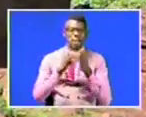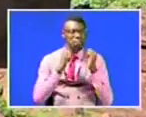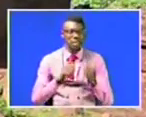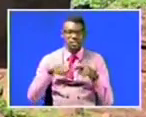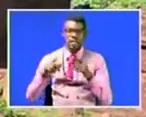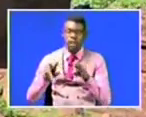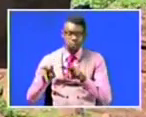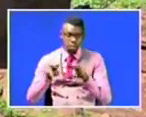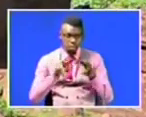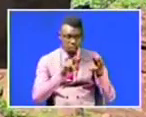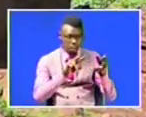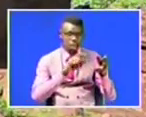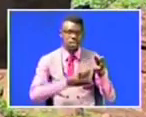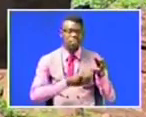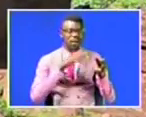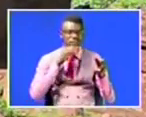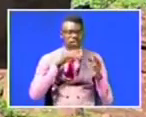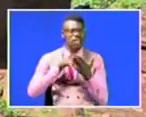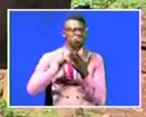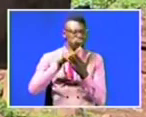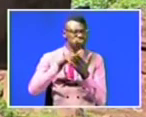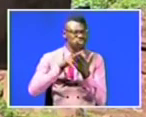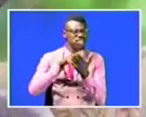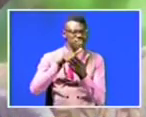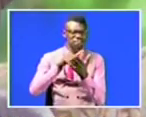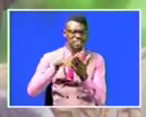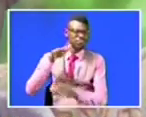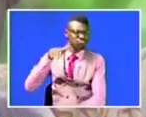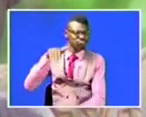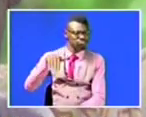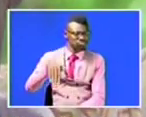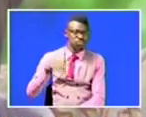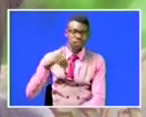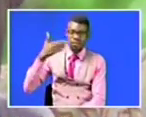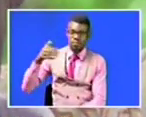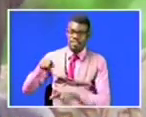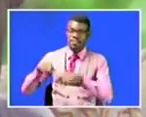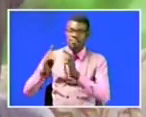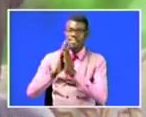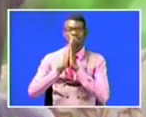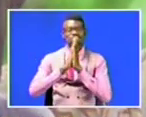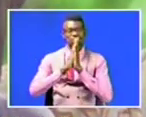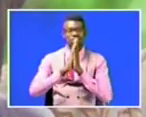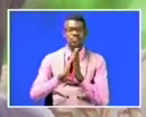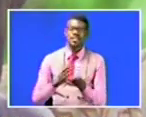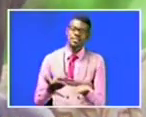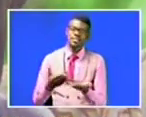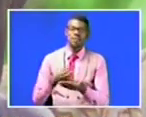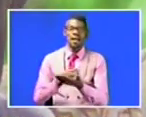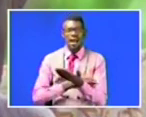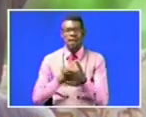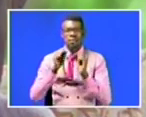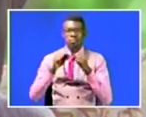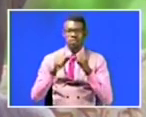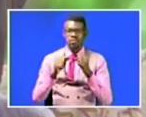watch as their father got weaker and weaker every day. Their prayer that this cloud will pass and Ali will